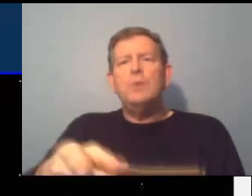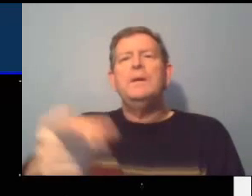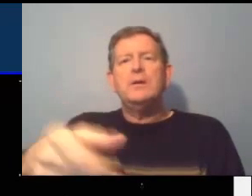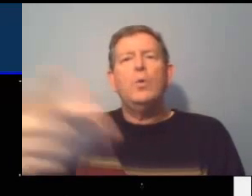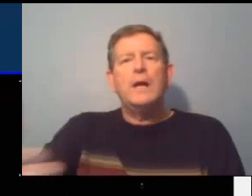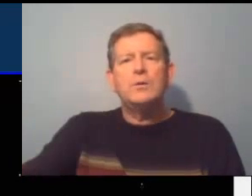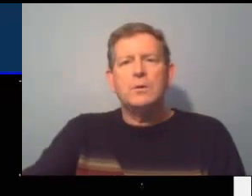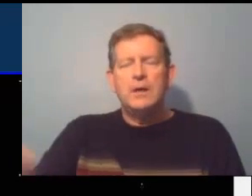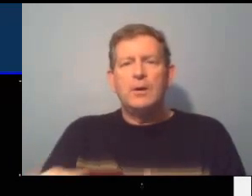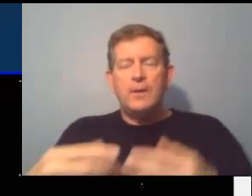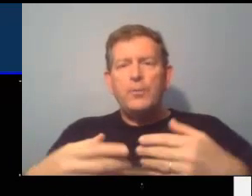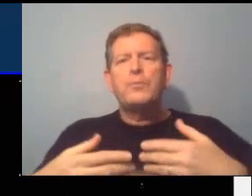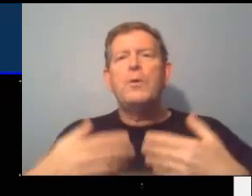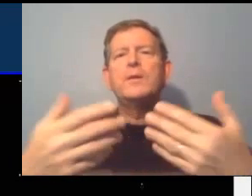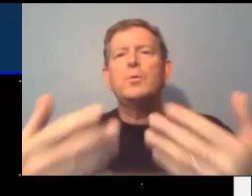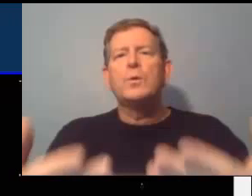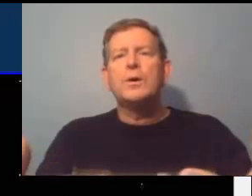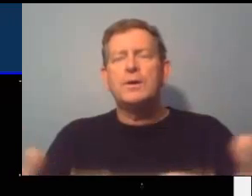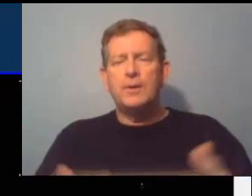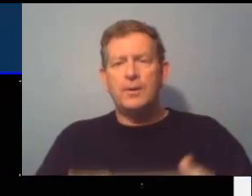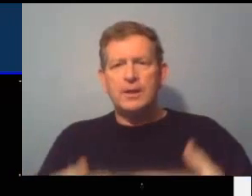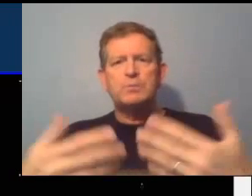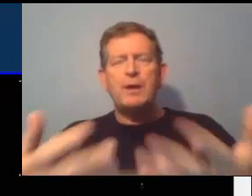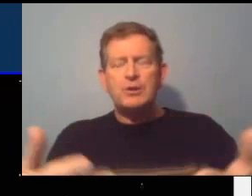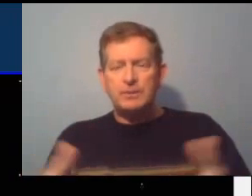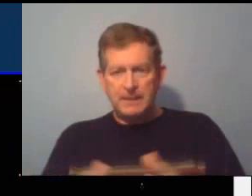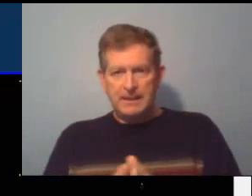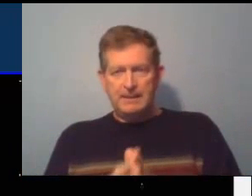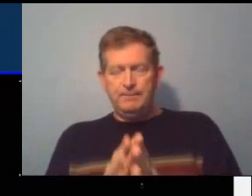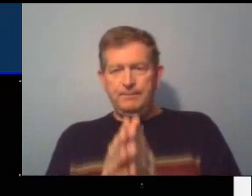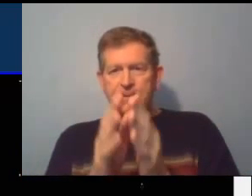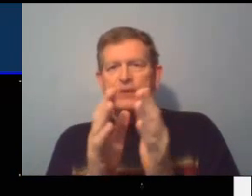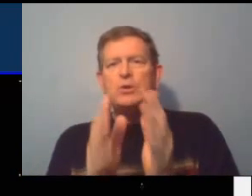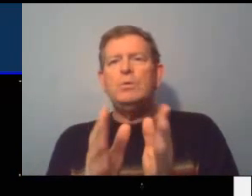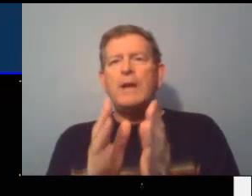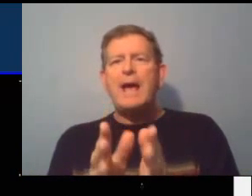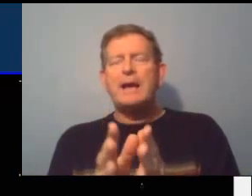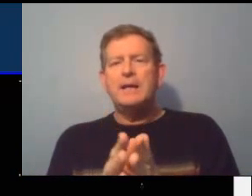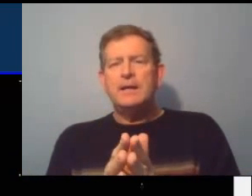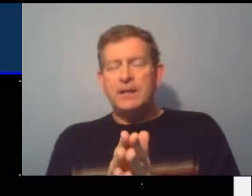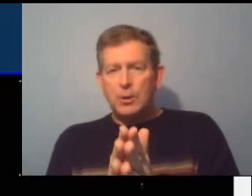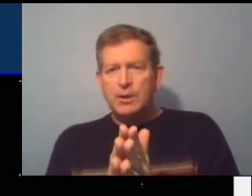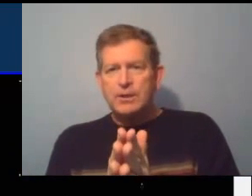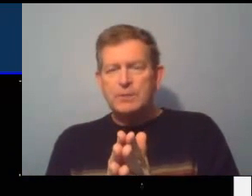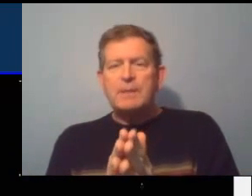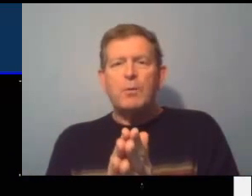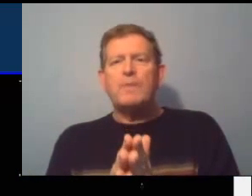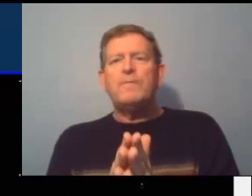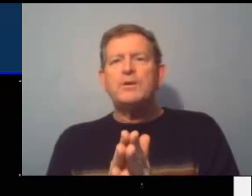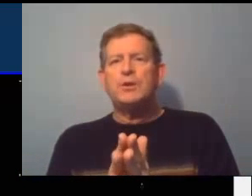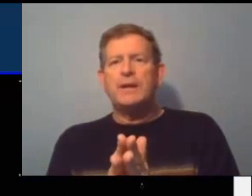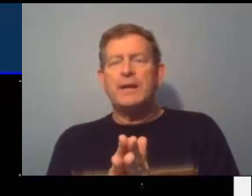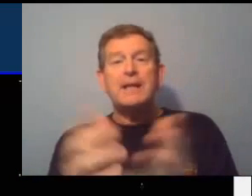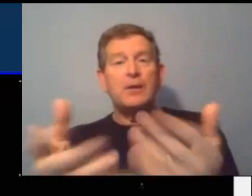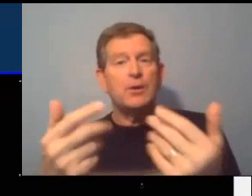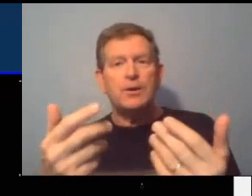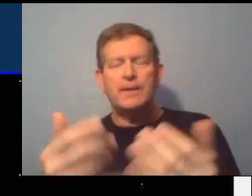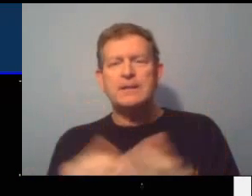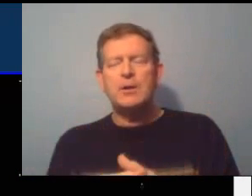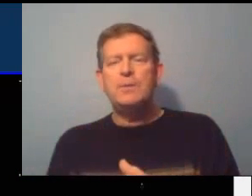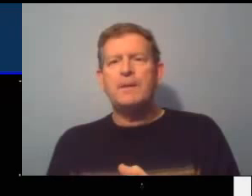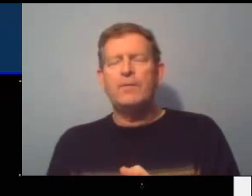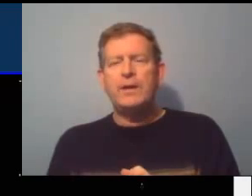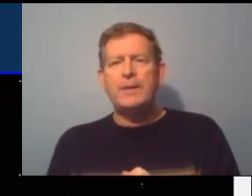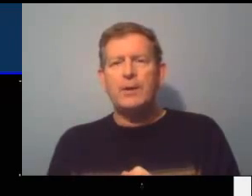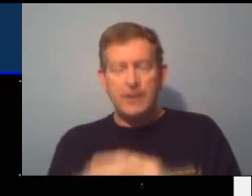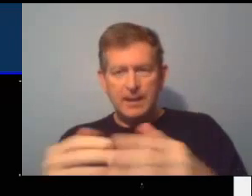oh, you mean cuando, or they'll throw in the word or the expression that you lack in order to speak more efficiently. And that's how you learn.